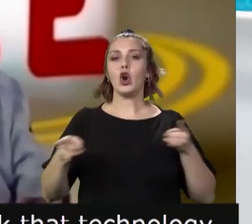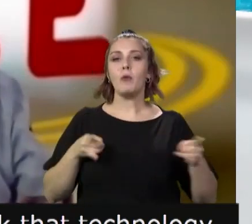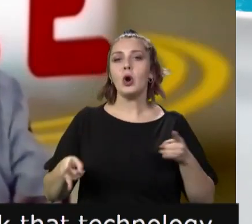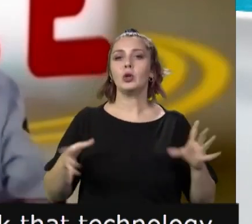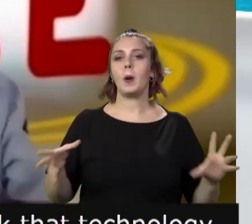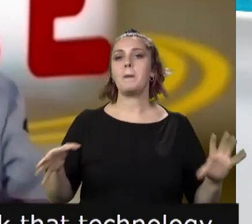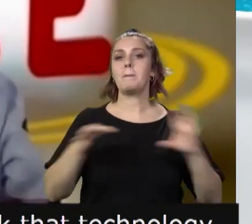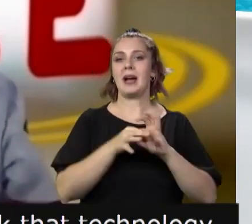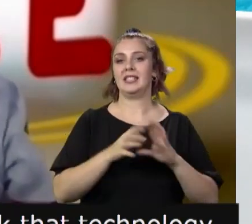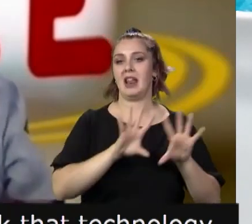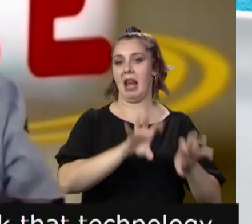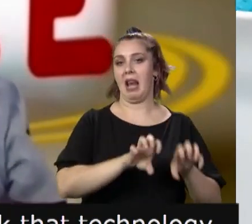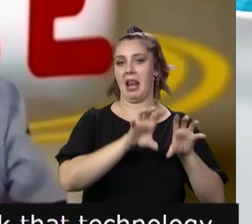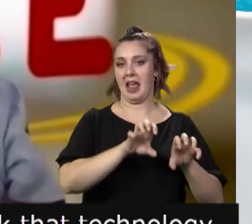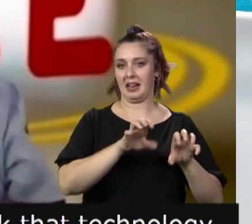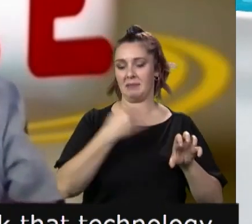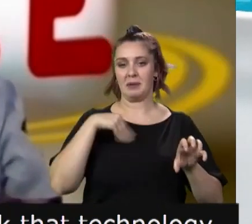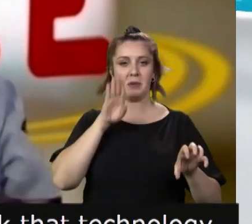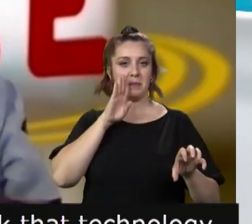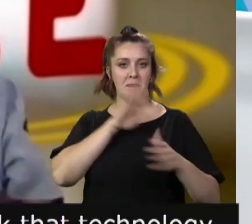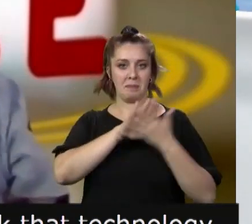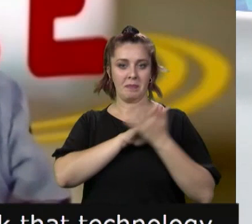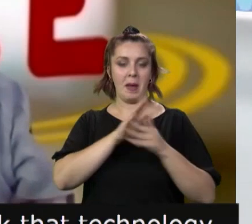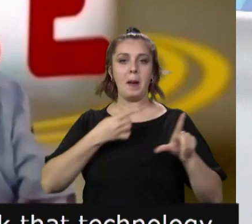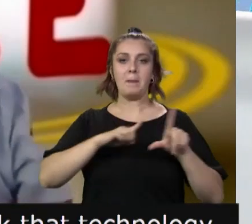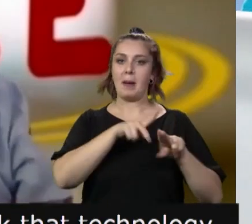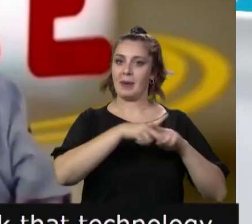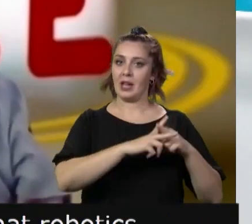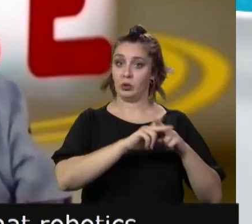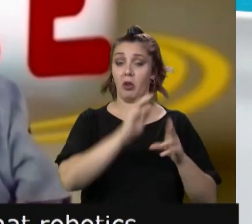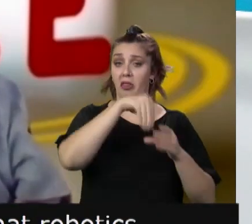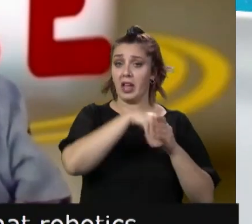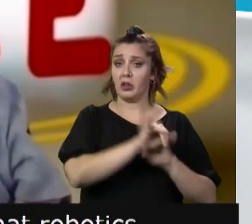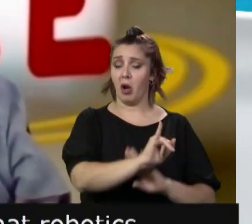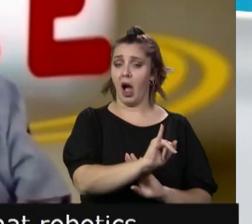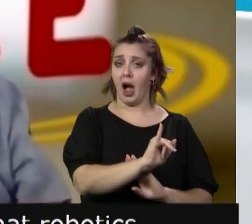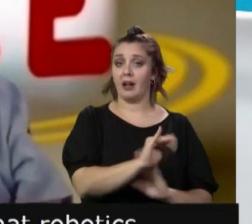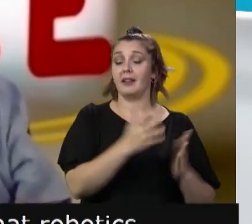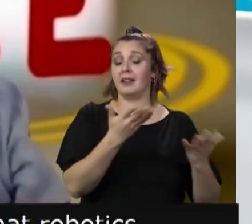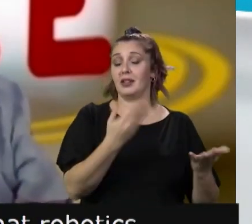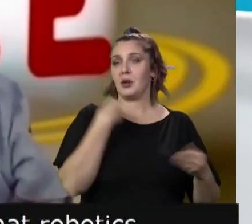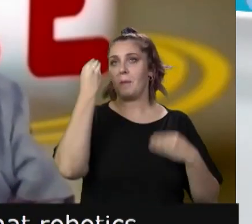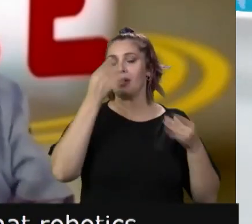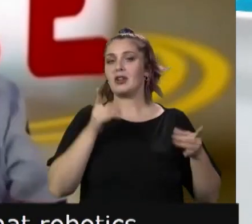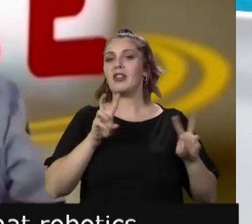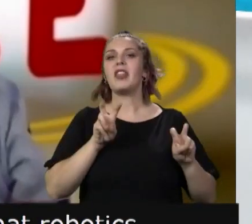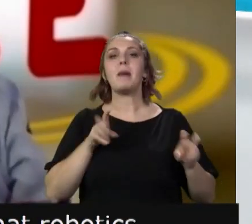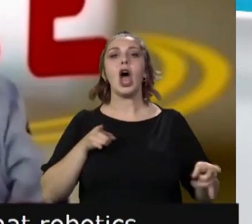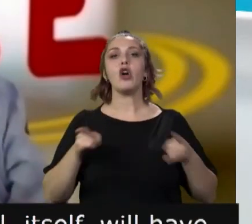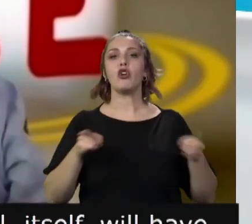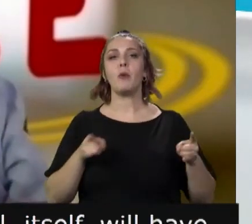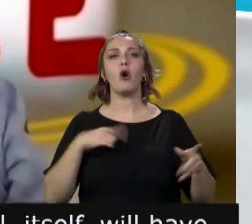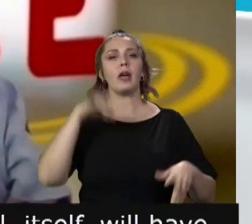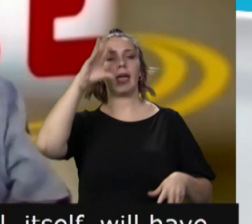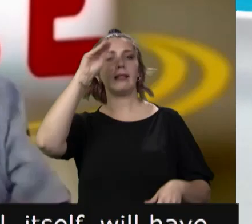robotics, machine learning, as you know, the mapping tool itself will have machine learning integrated. So robotics,